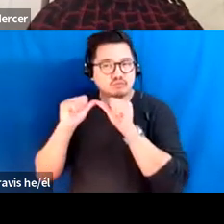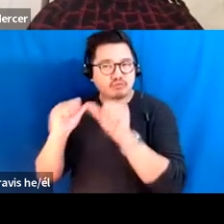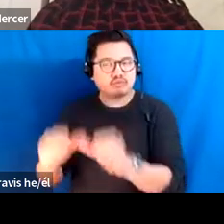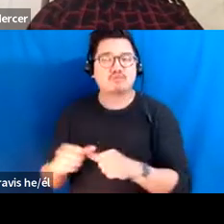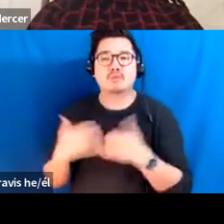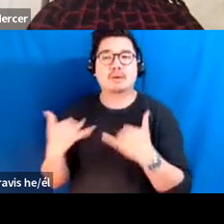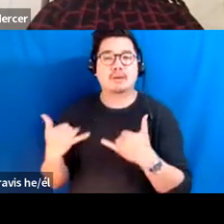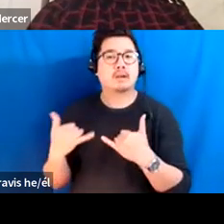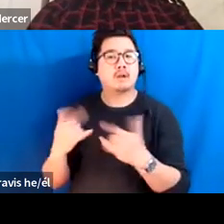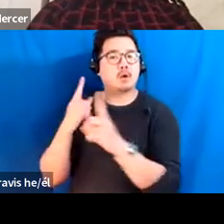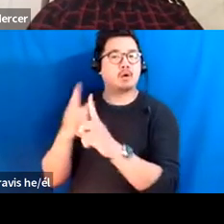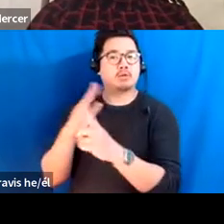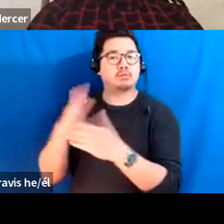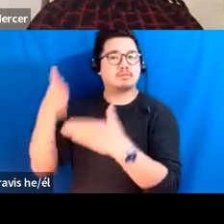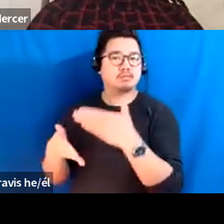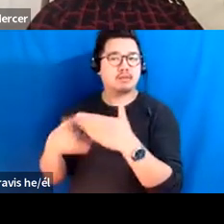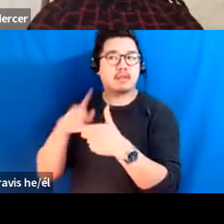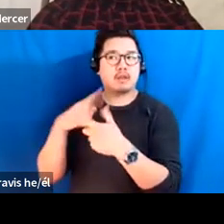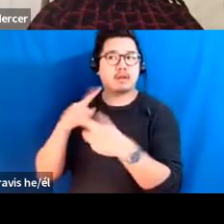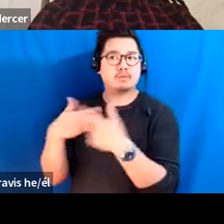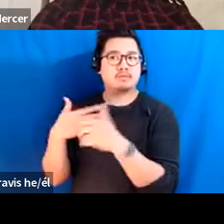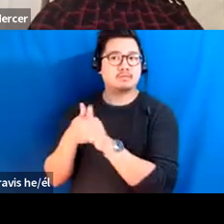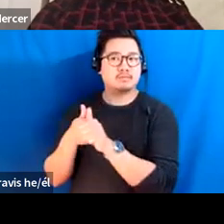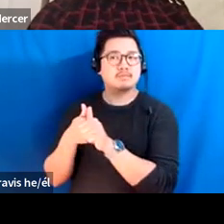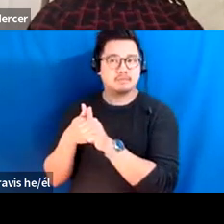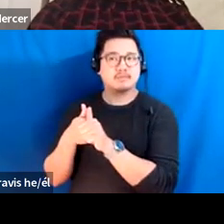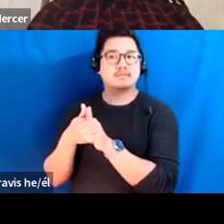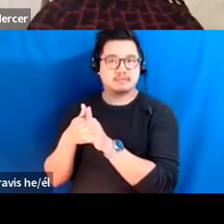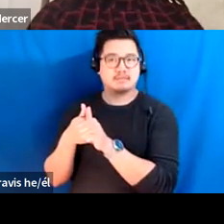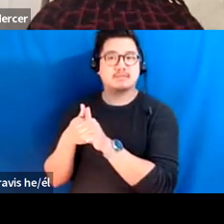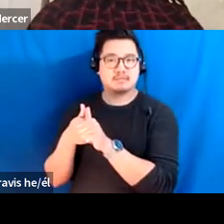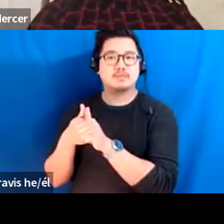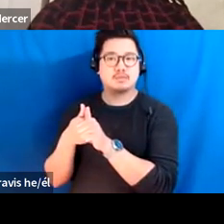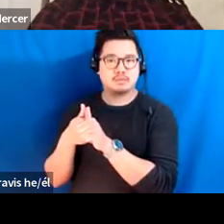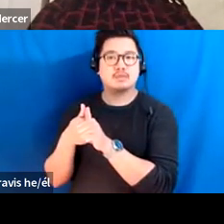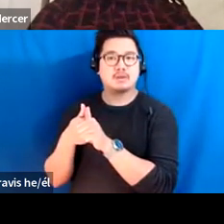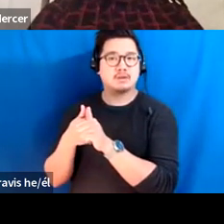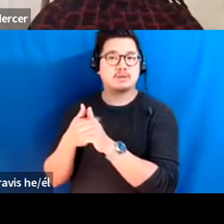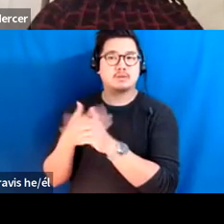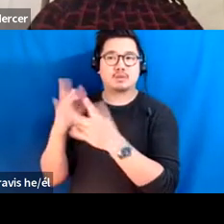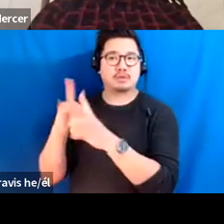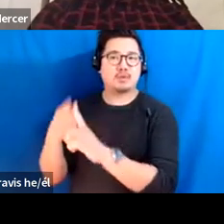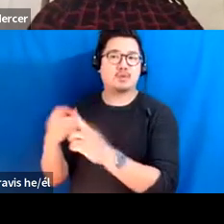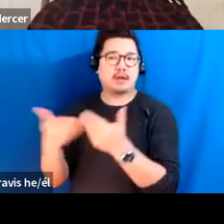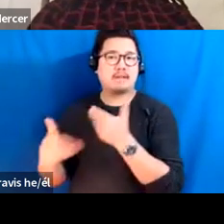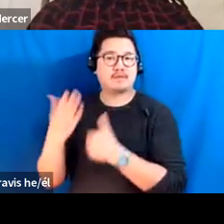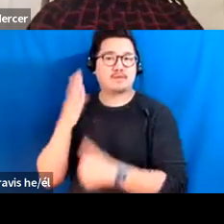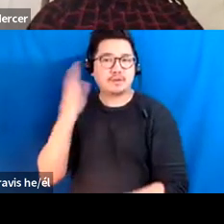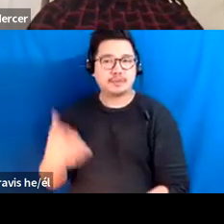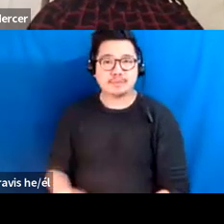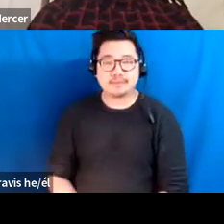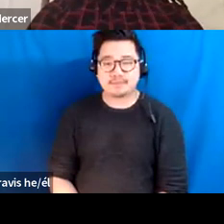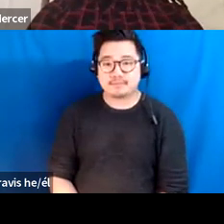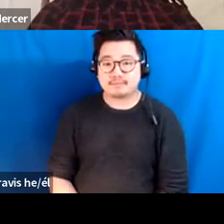that to be completed and maybe we could get an update madam chair on on where we're headed with that um for the future